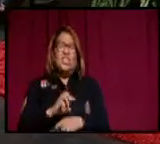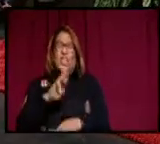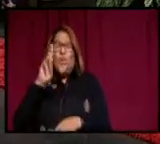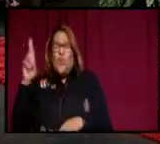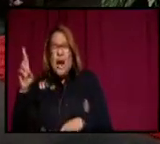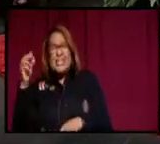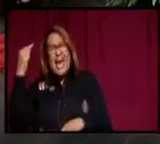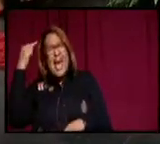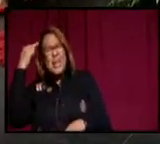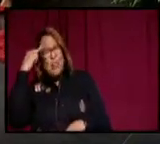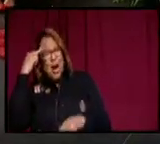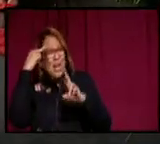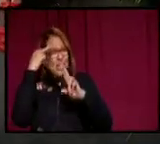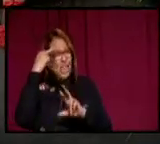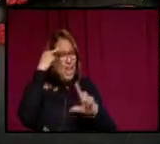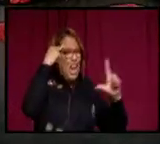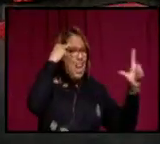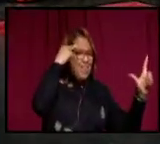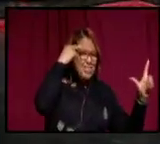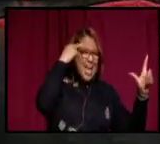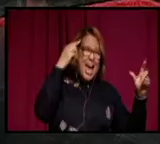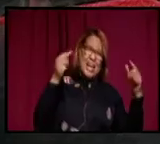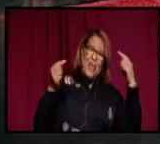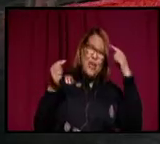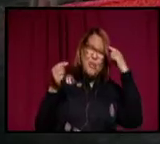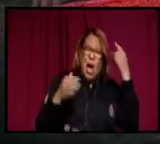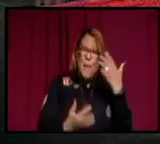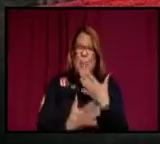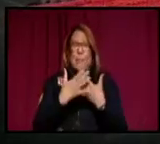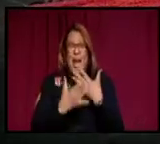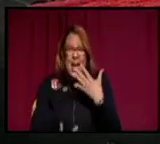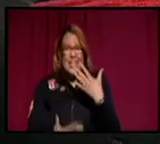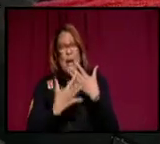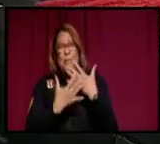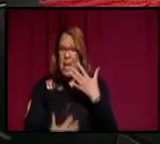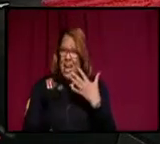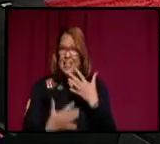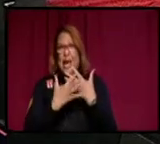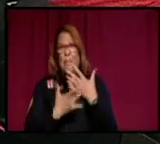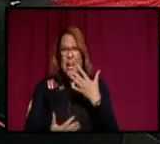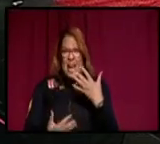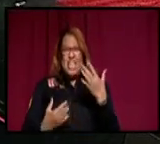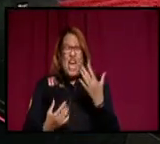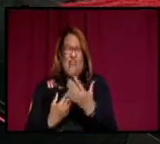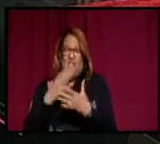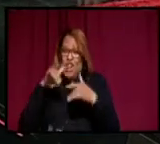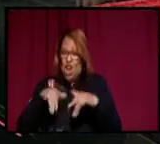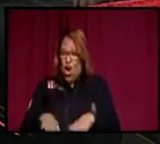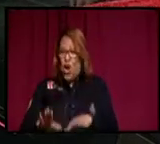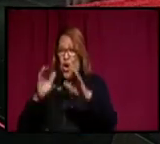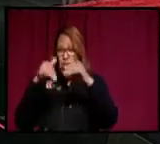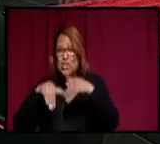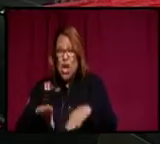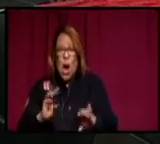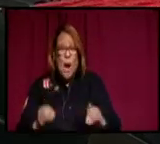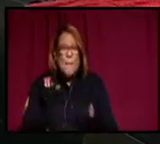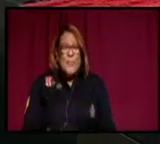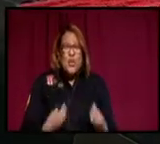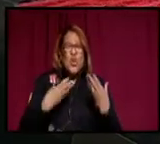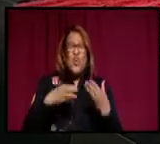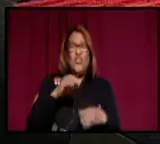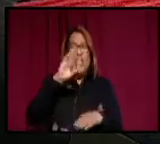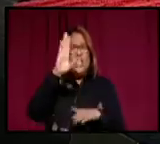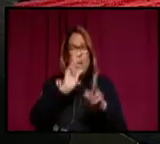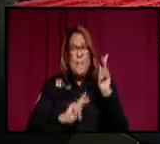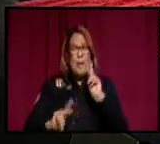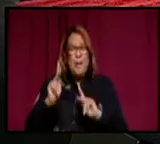brain. Go into the left side of the brain. The blood, the blood, the blood, the blood. God, we ask ask that you would move in the minds of your people. Right